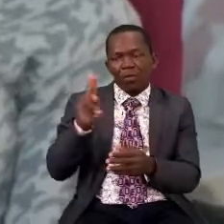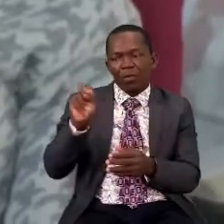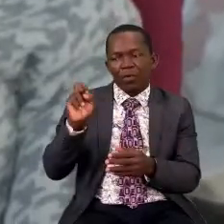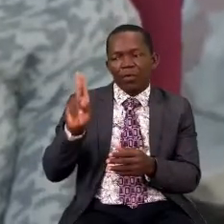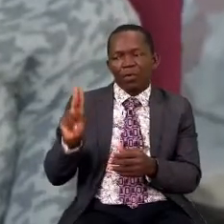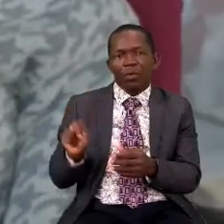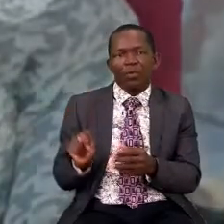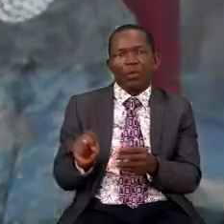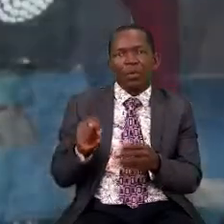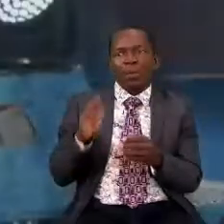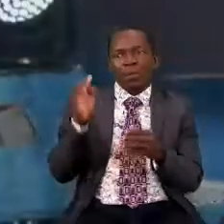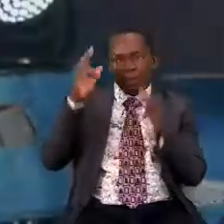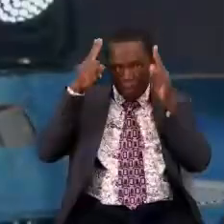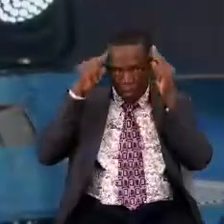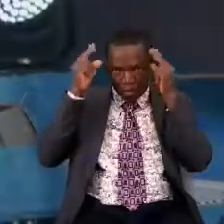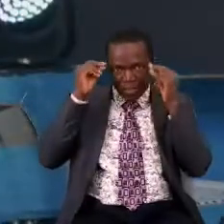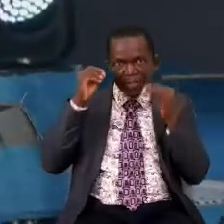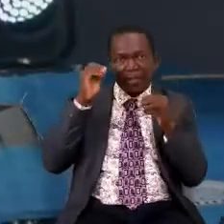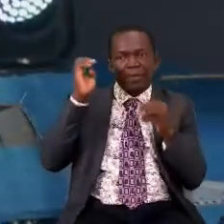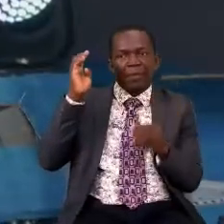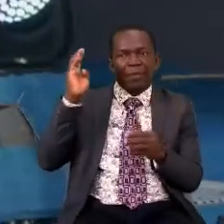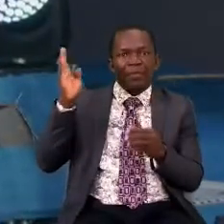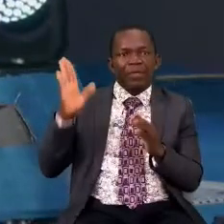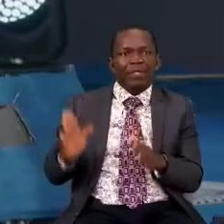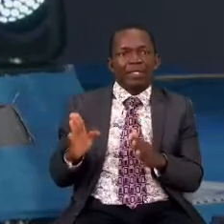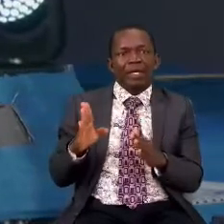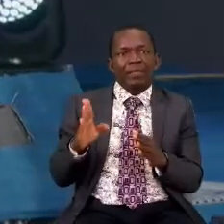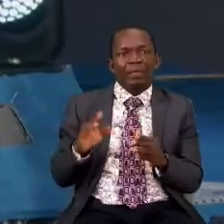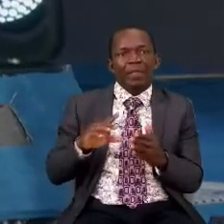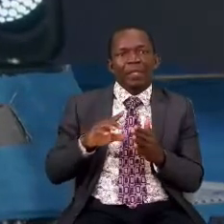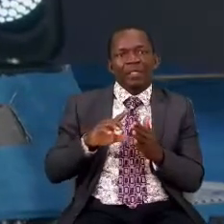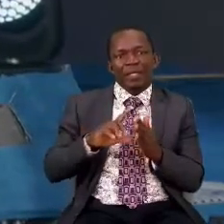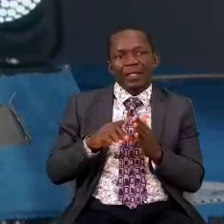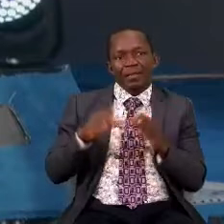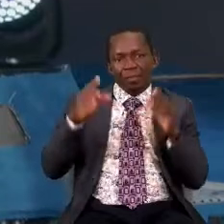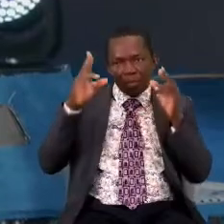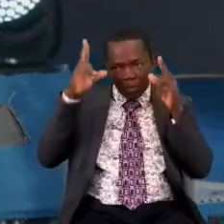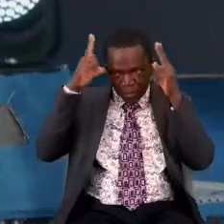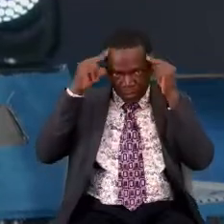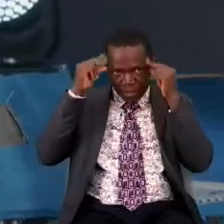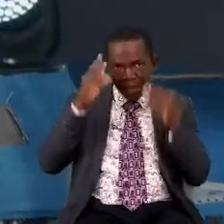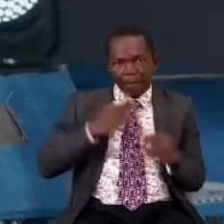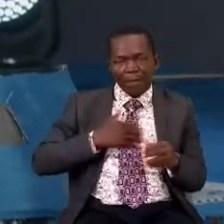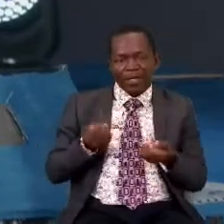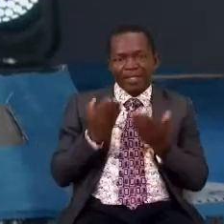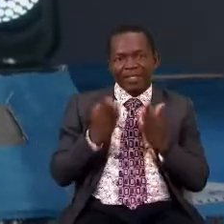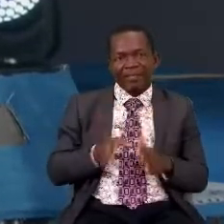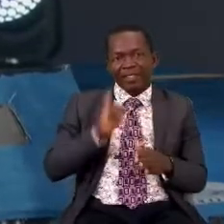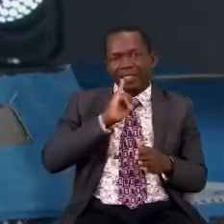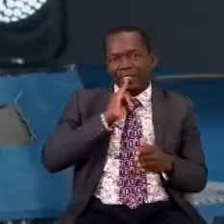is dead. Now, therefore, arise. Therefore,